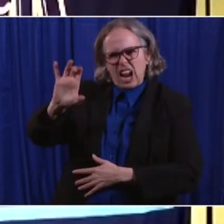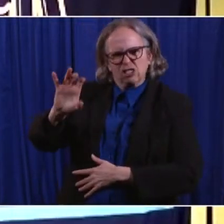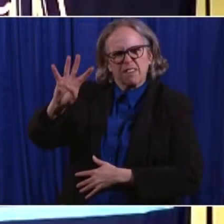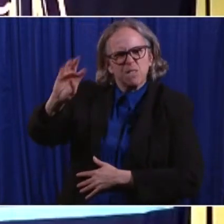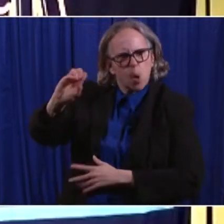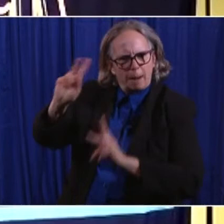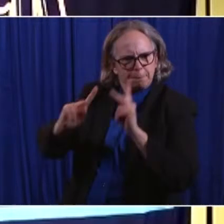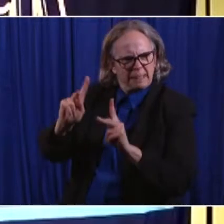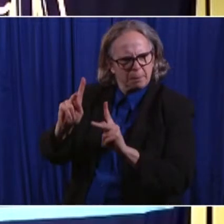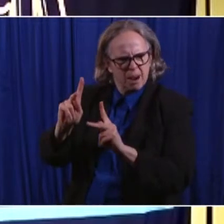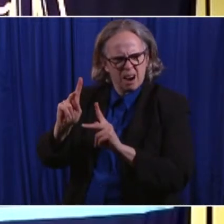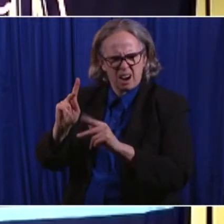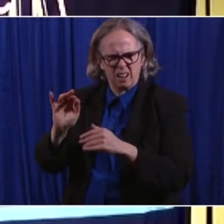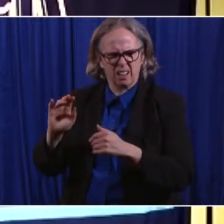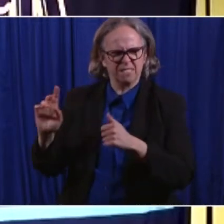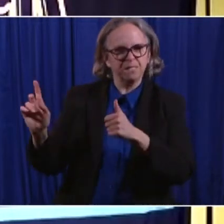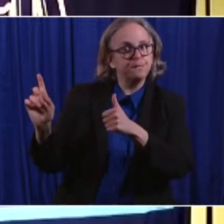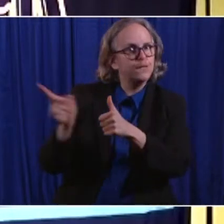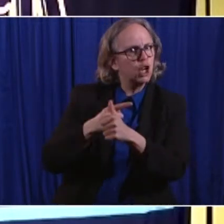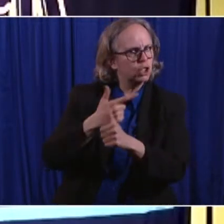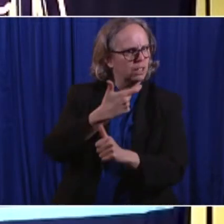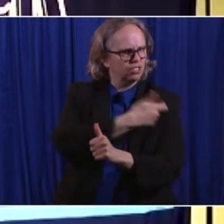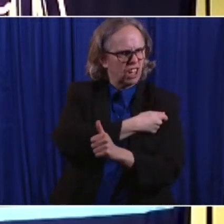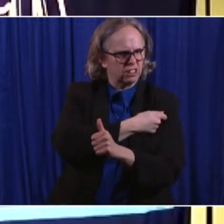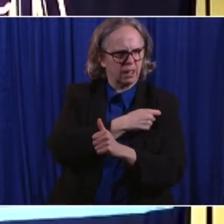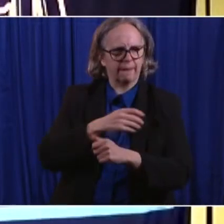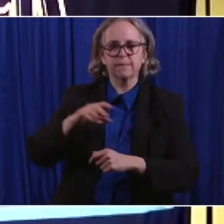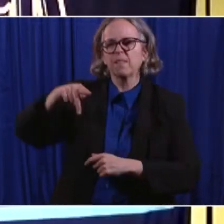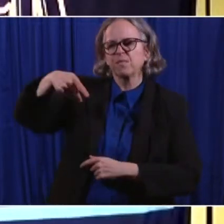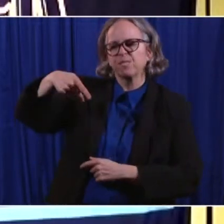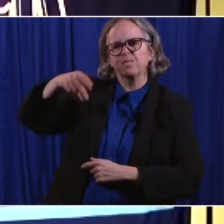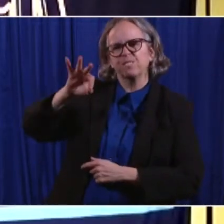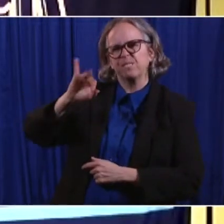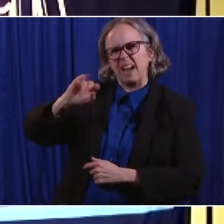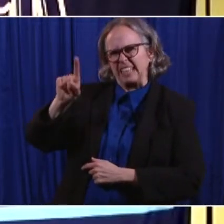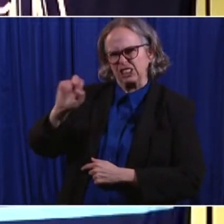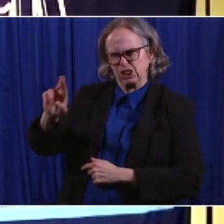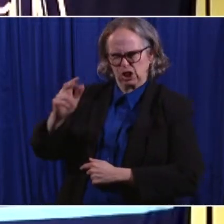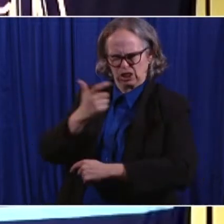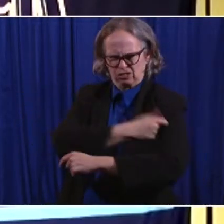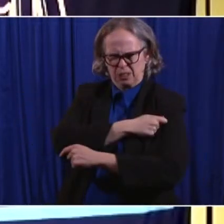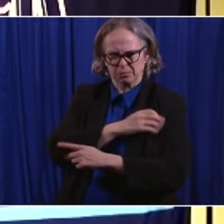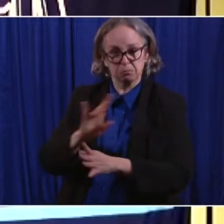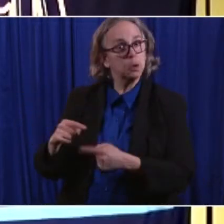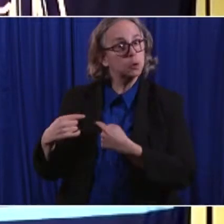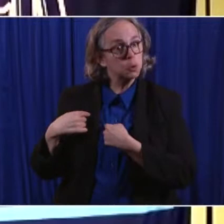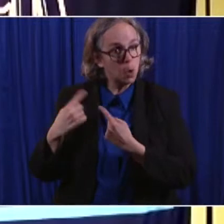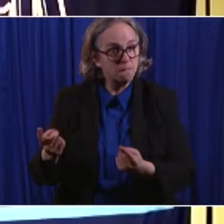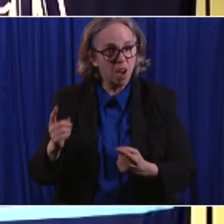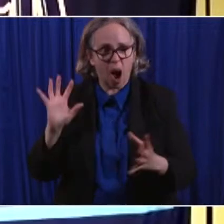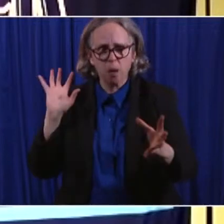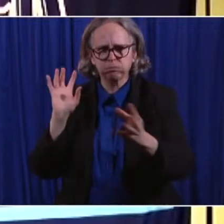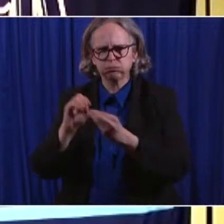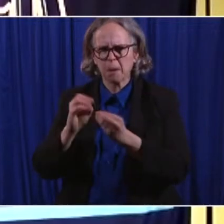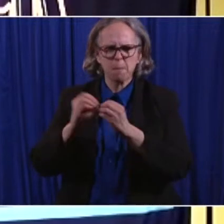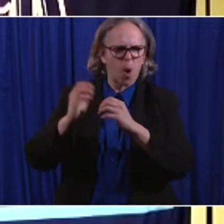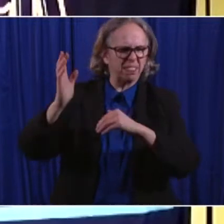of Pfizer today. So far, there have been a total of 5,623 vaccines given here.